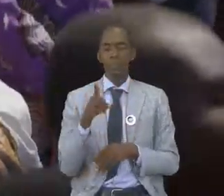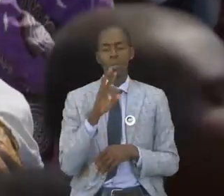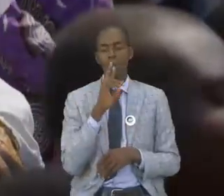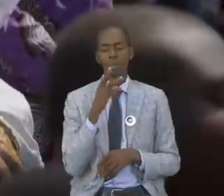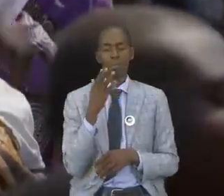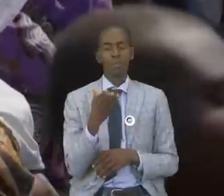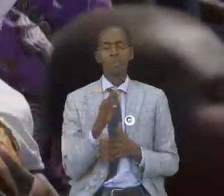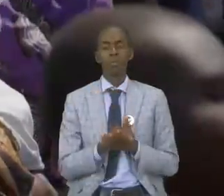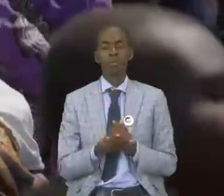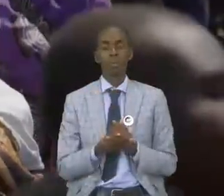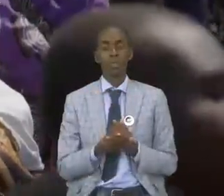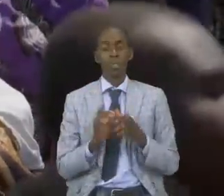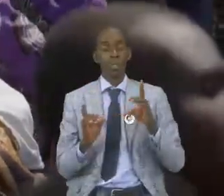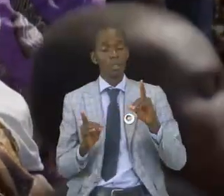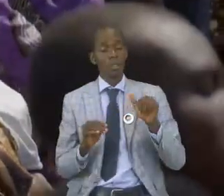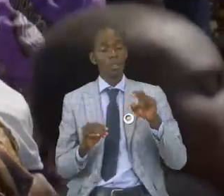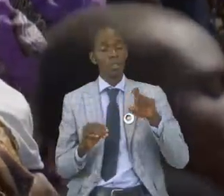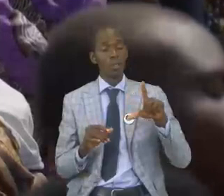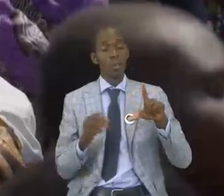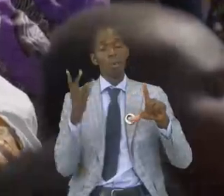are. He was in Babylon, but the whole story